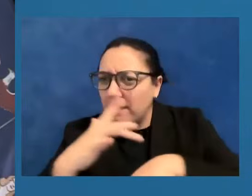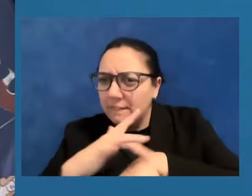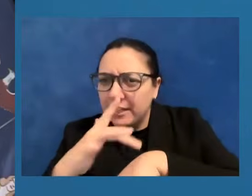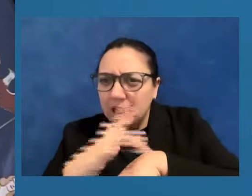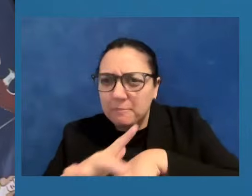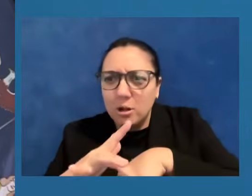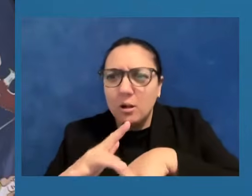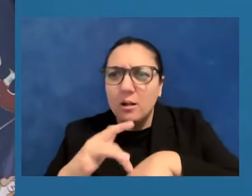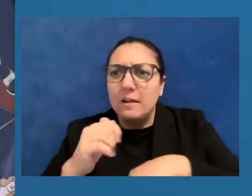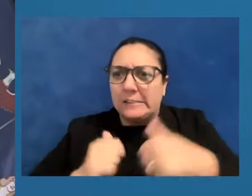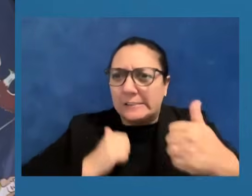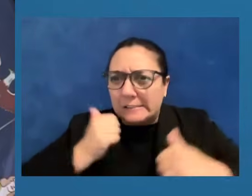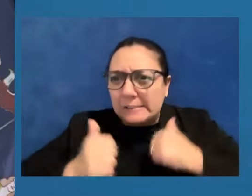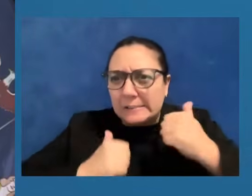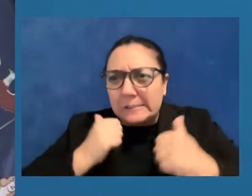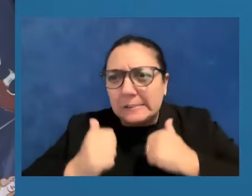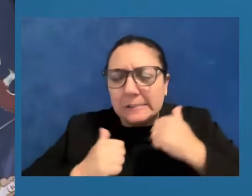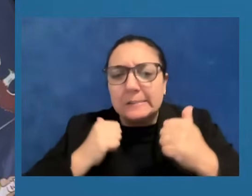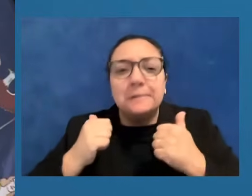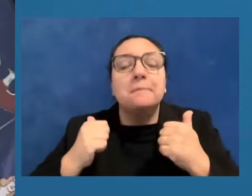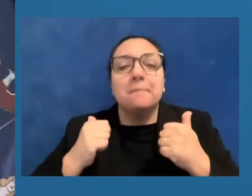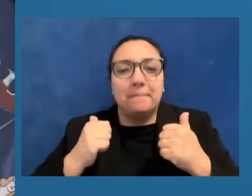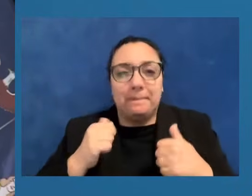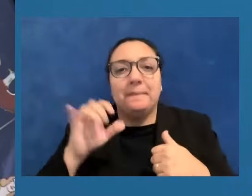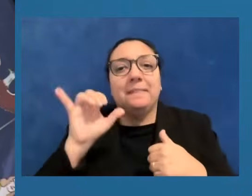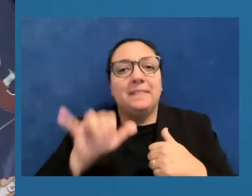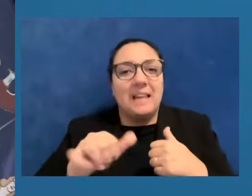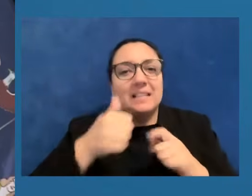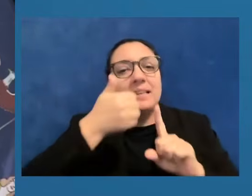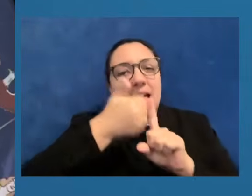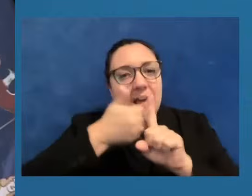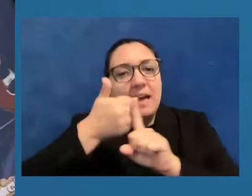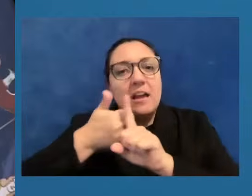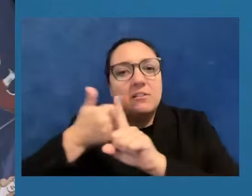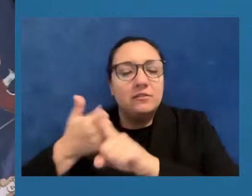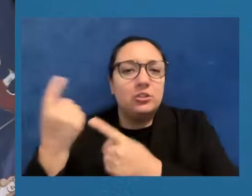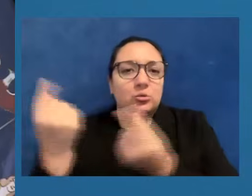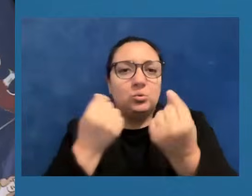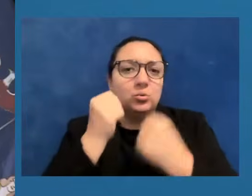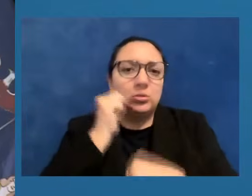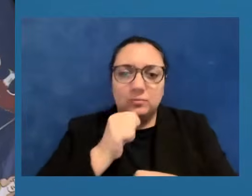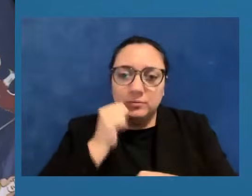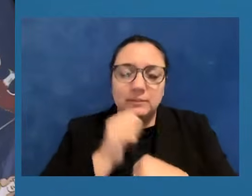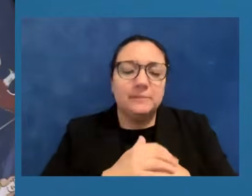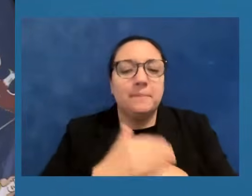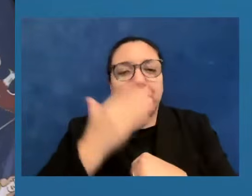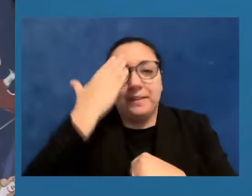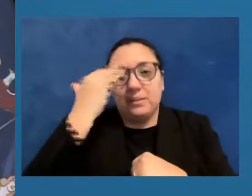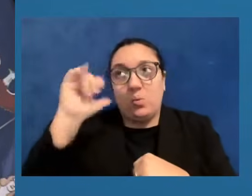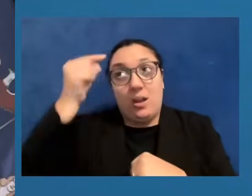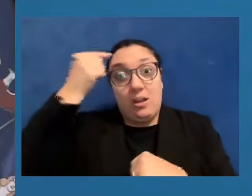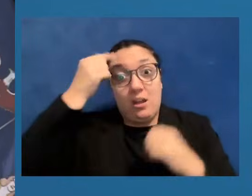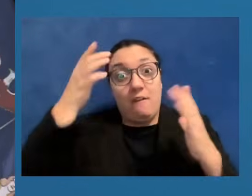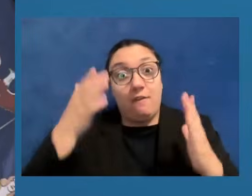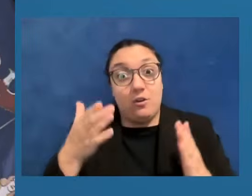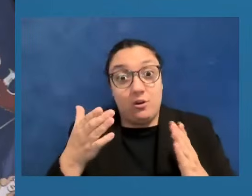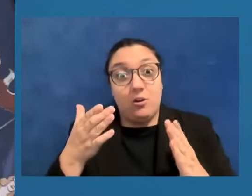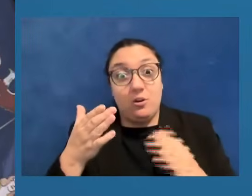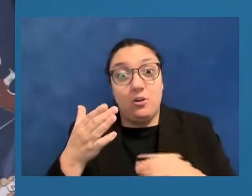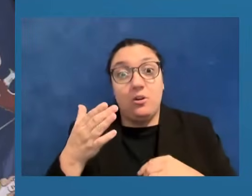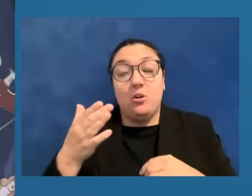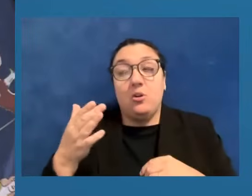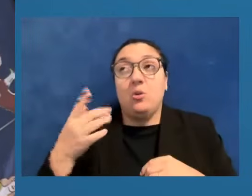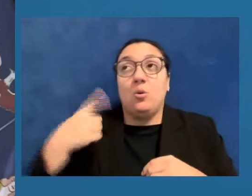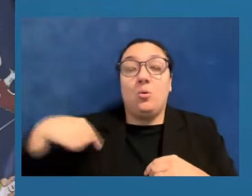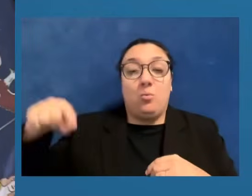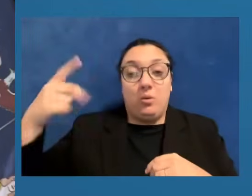there, is what every single one of us do every single day. And that's why I say with this governor, we get to row in the same direction and